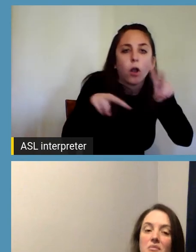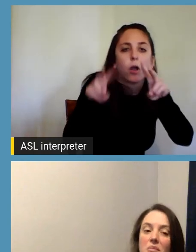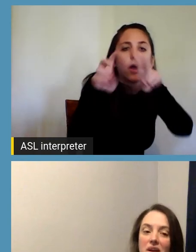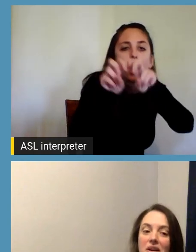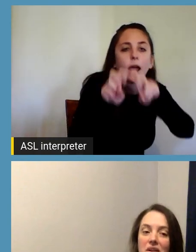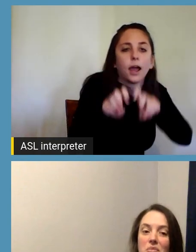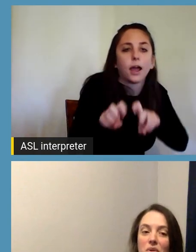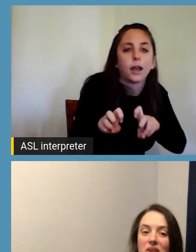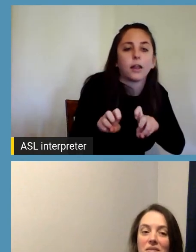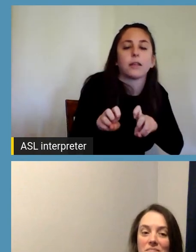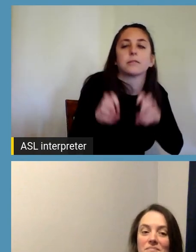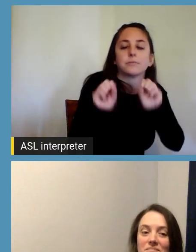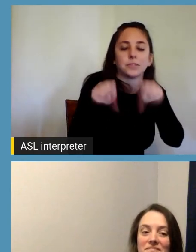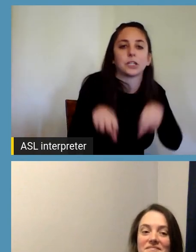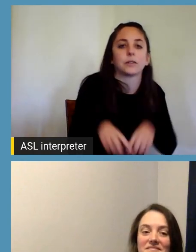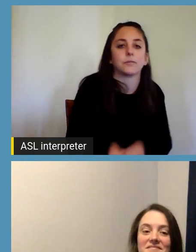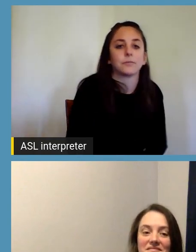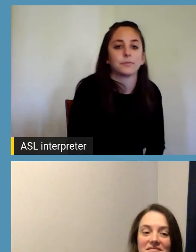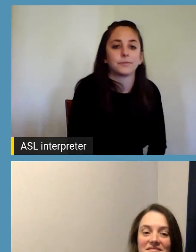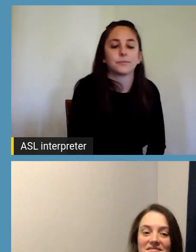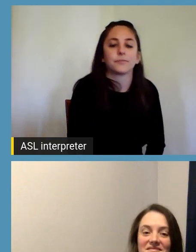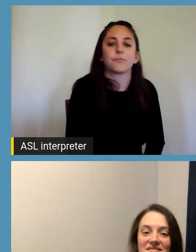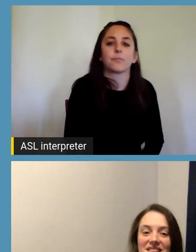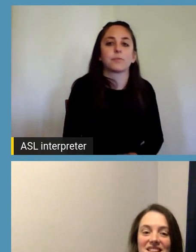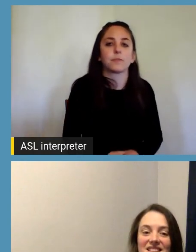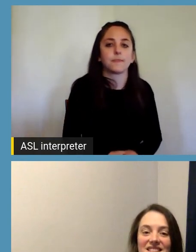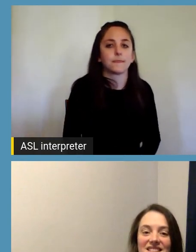so that would be my kind of number one thing.